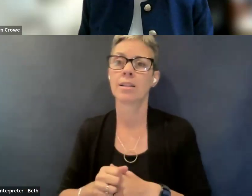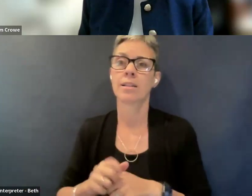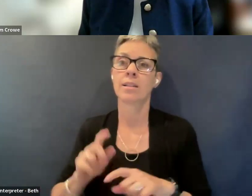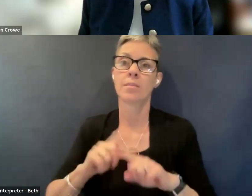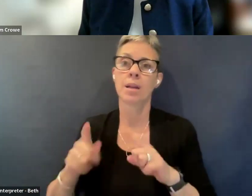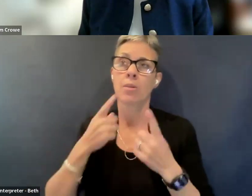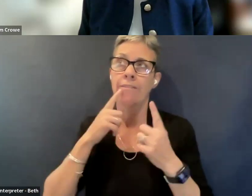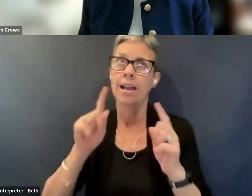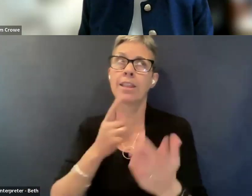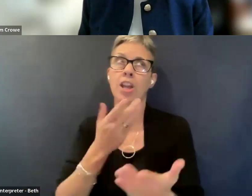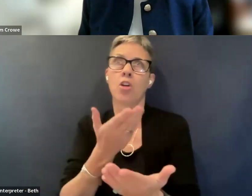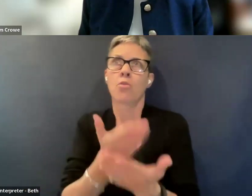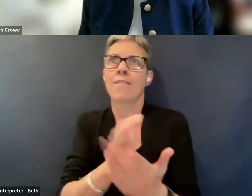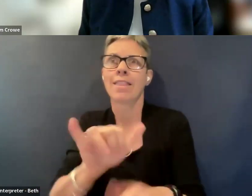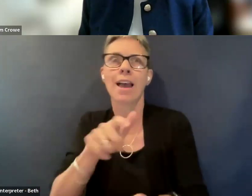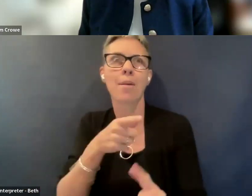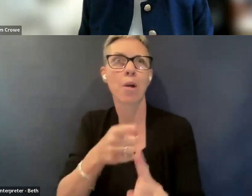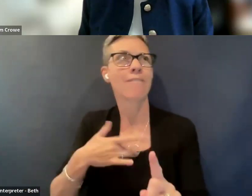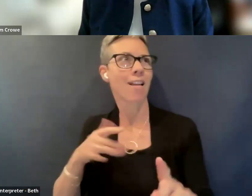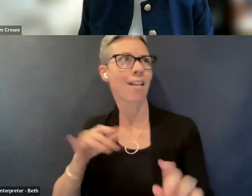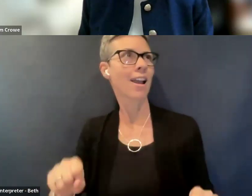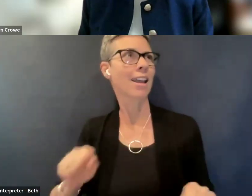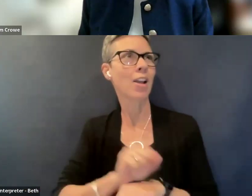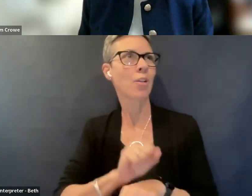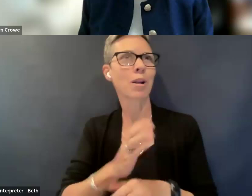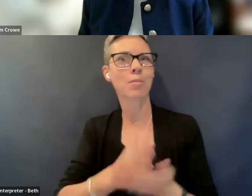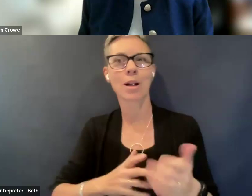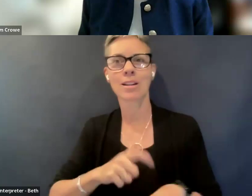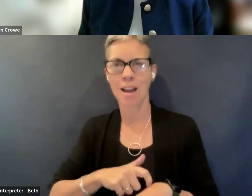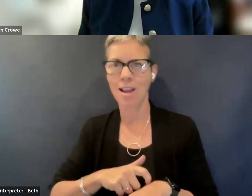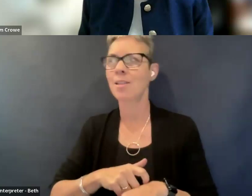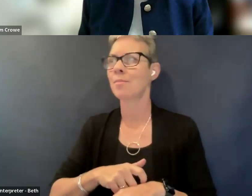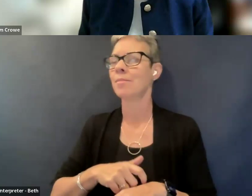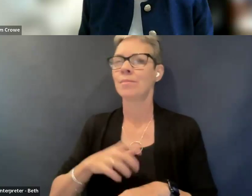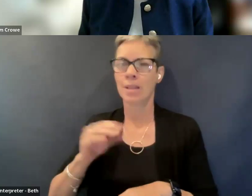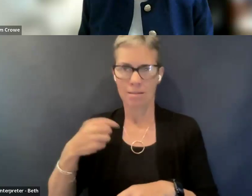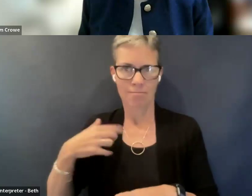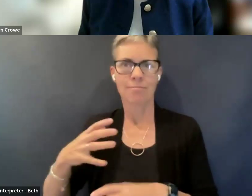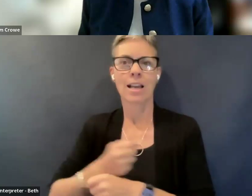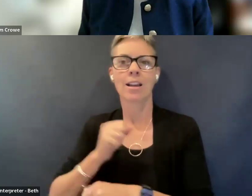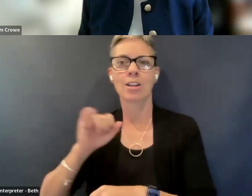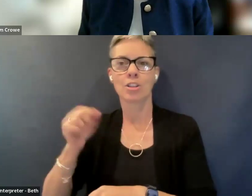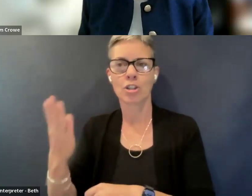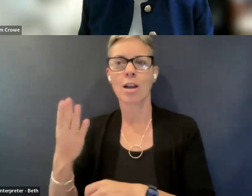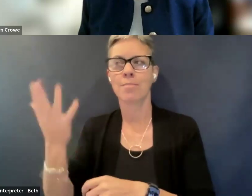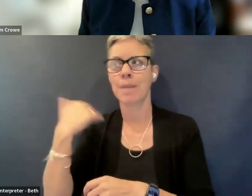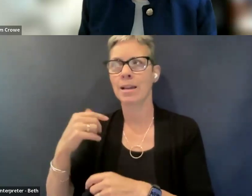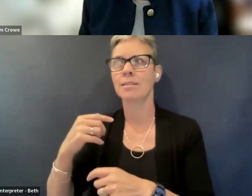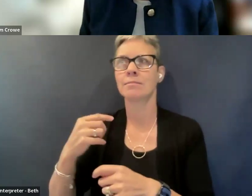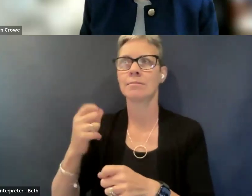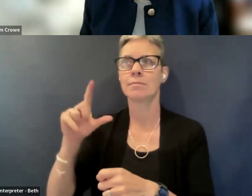where we can get a part-time job. I got a job on the Iowa Warm Line in 2001. Wait, no,